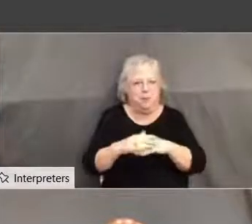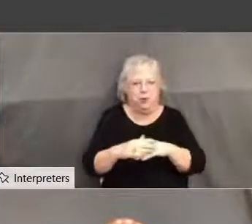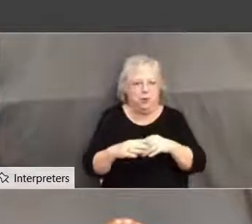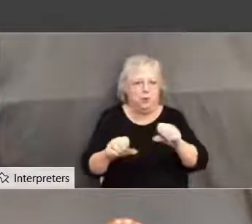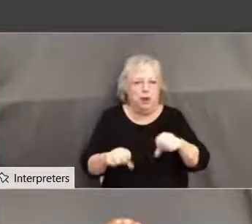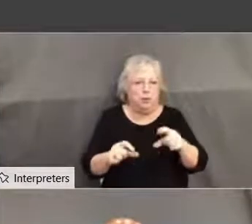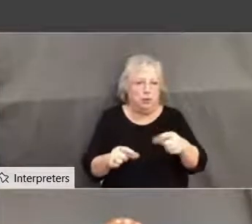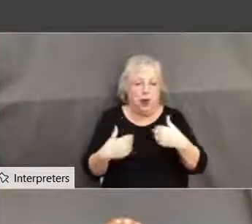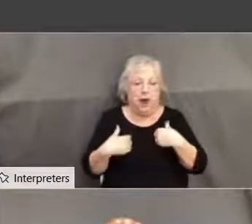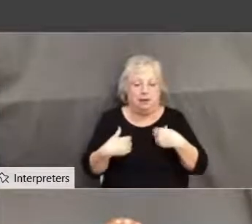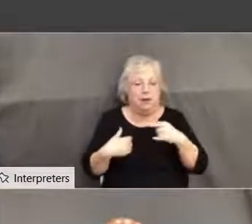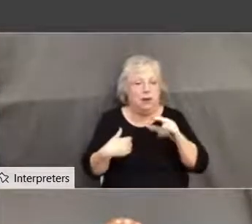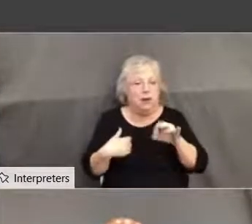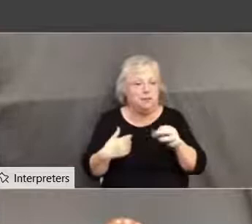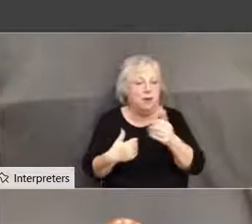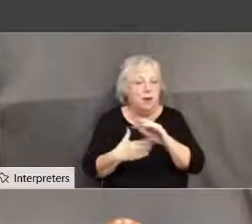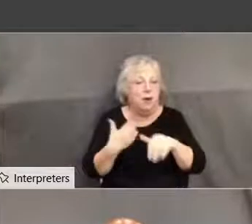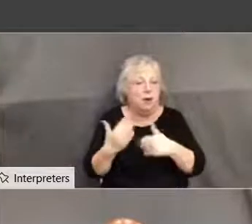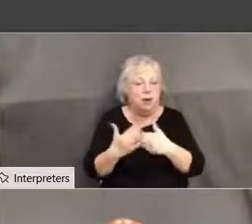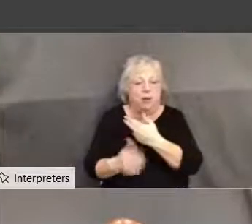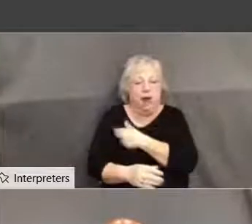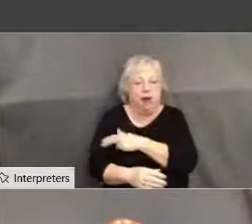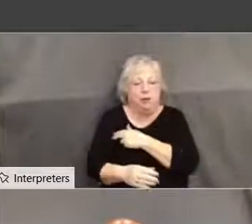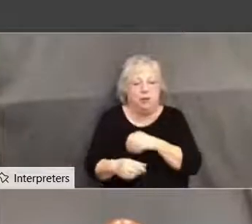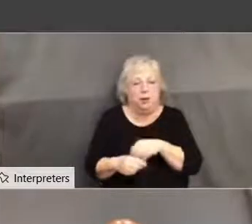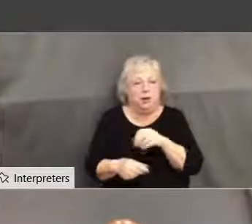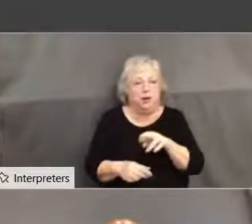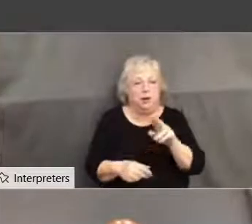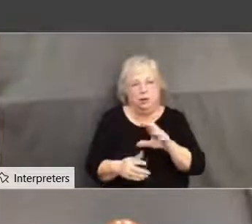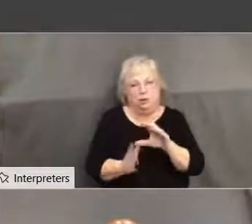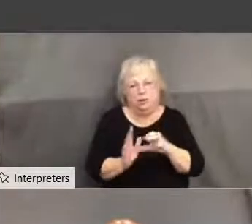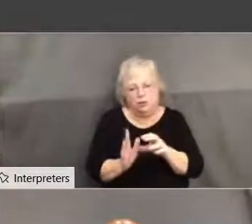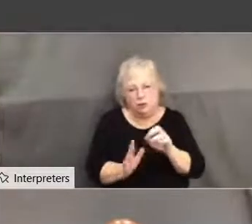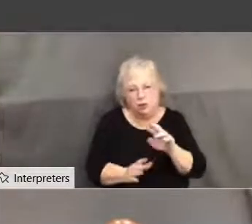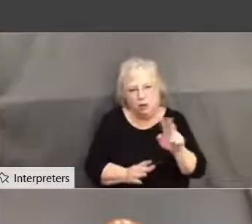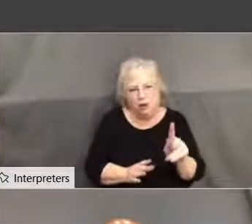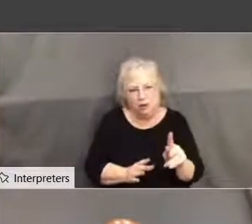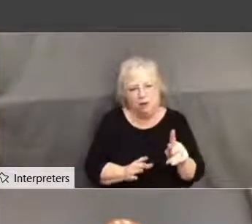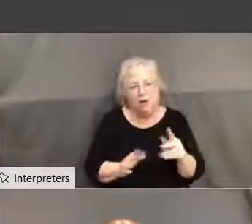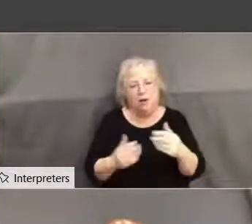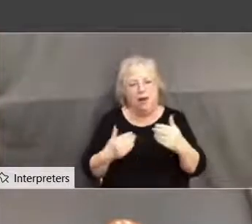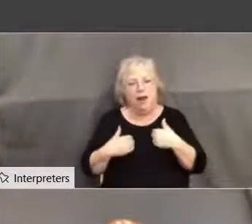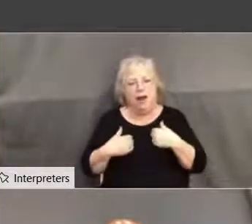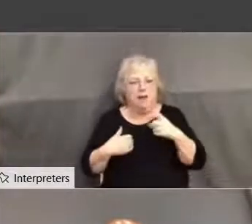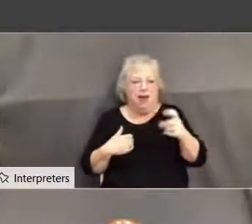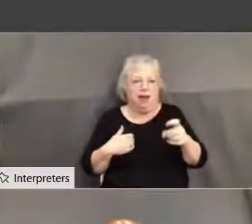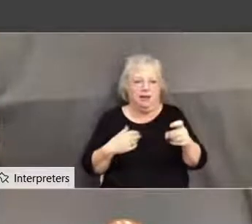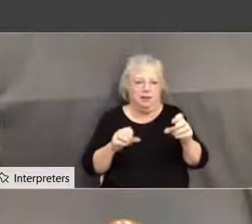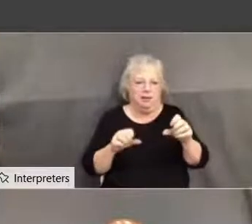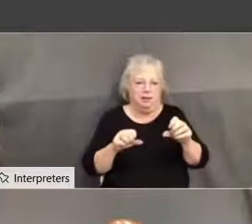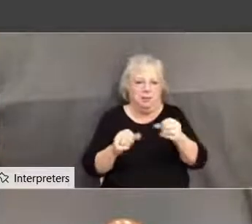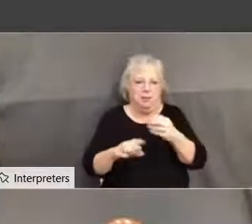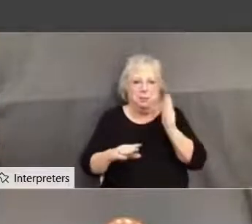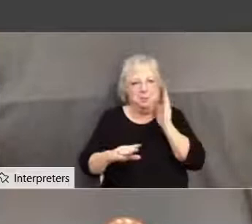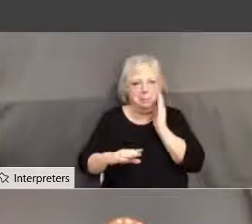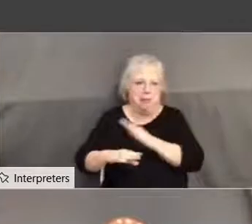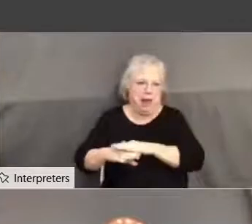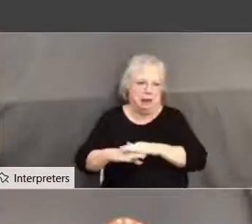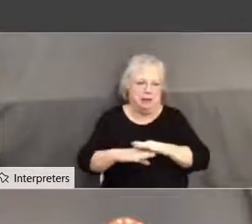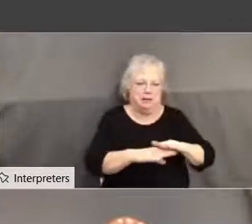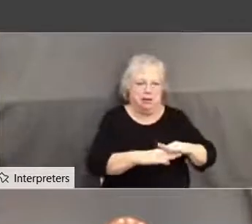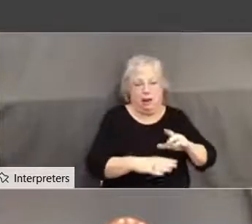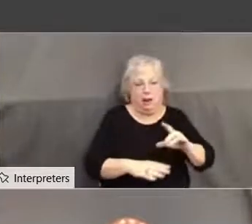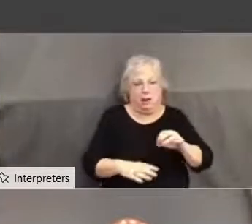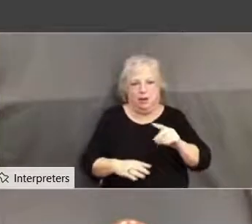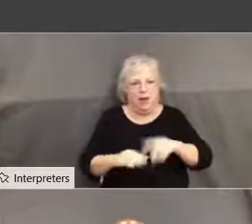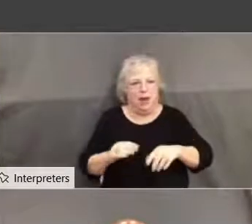in Arkansas have, or Central Arkansas, that's what we're really talking about, have X capacity, if you can't exceed